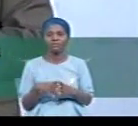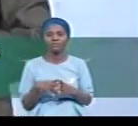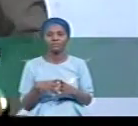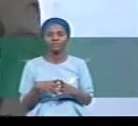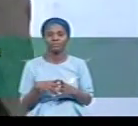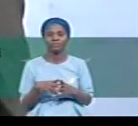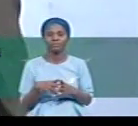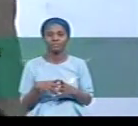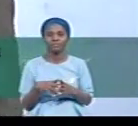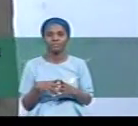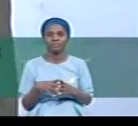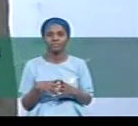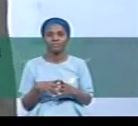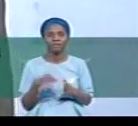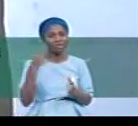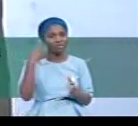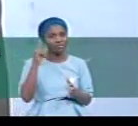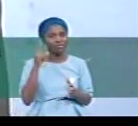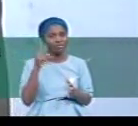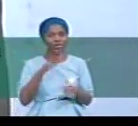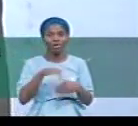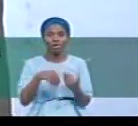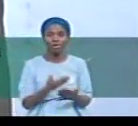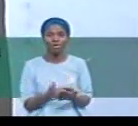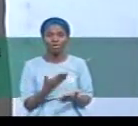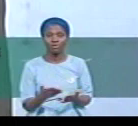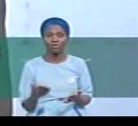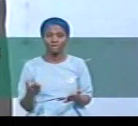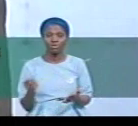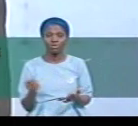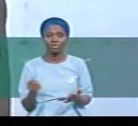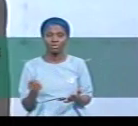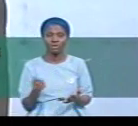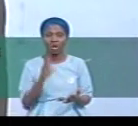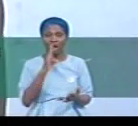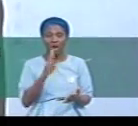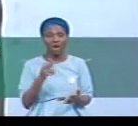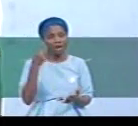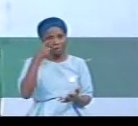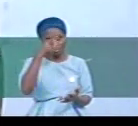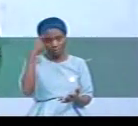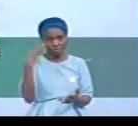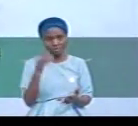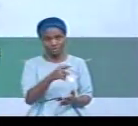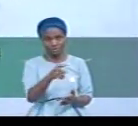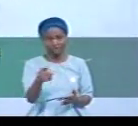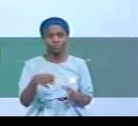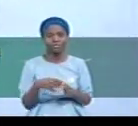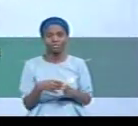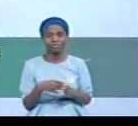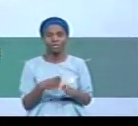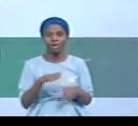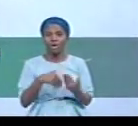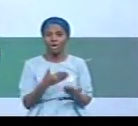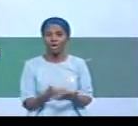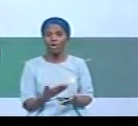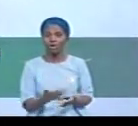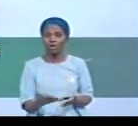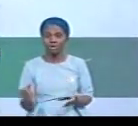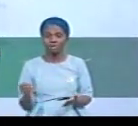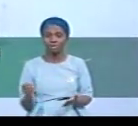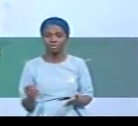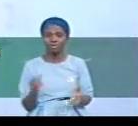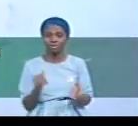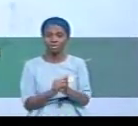15. For all things are for your sakes. All things that